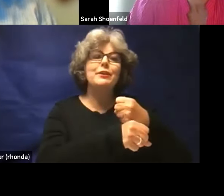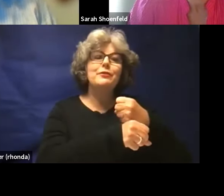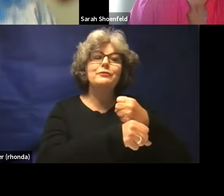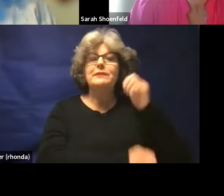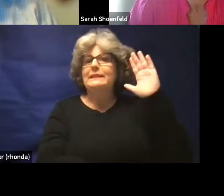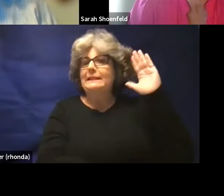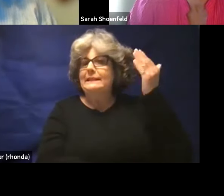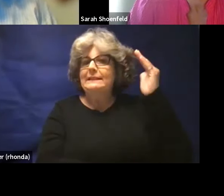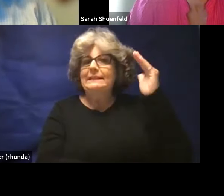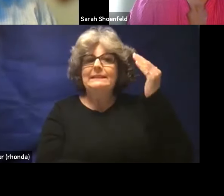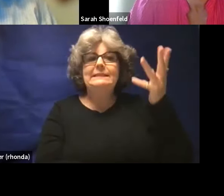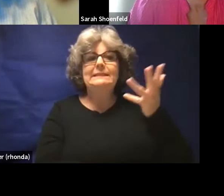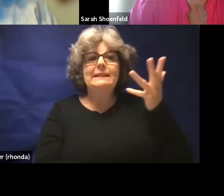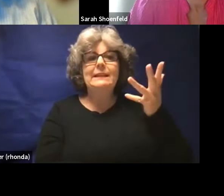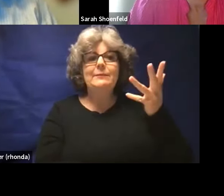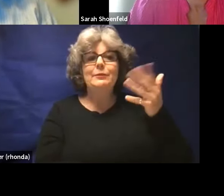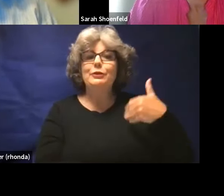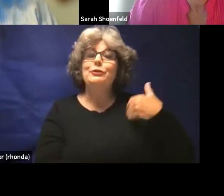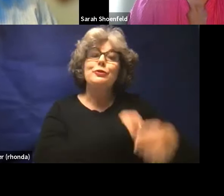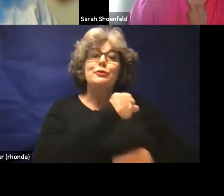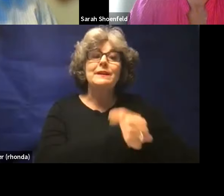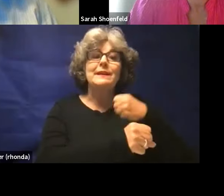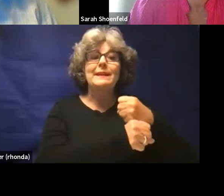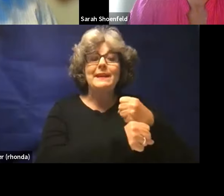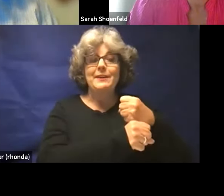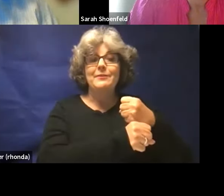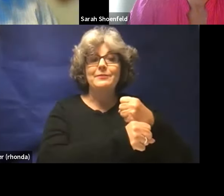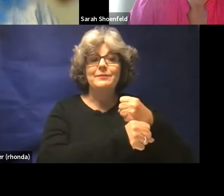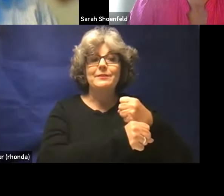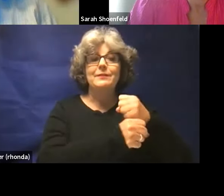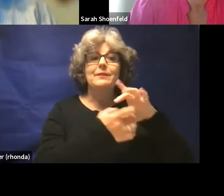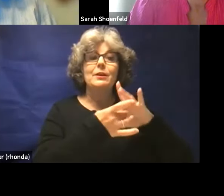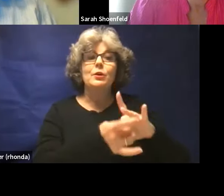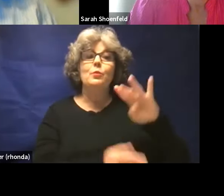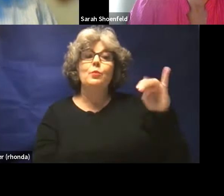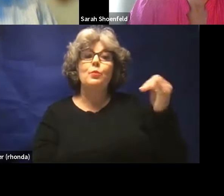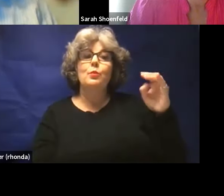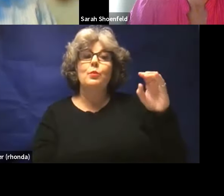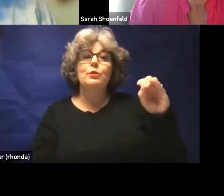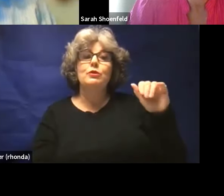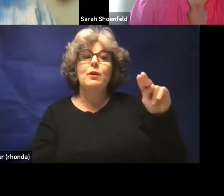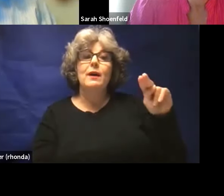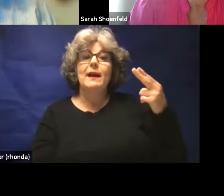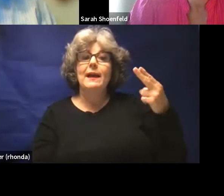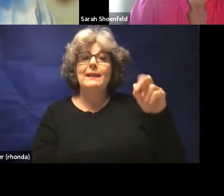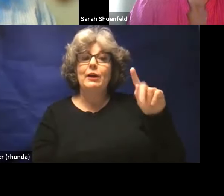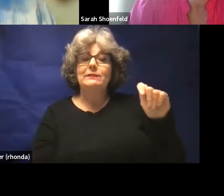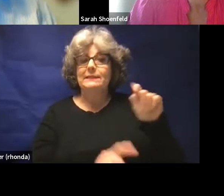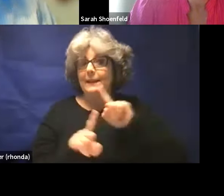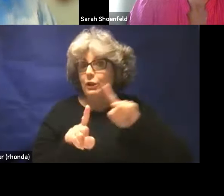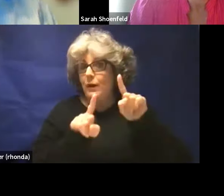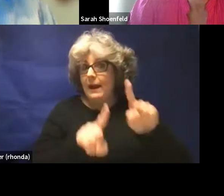like your years might parallel closely with Joanne Hairston's. Would you be able to